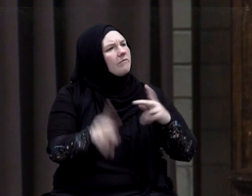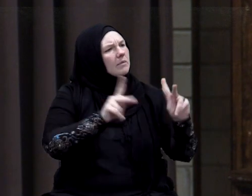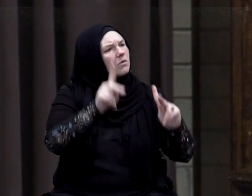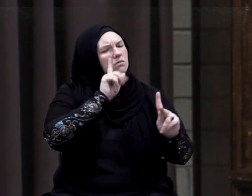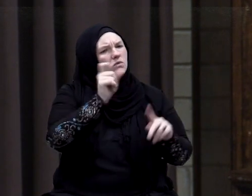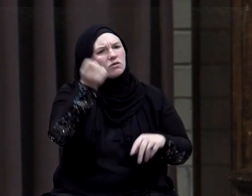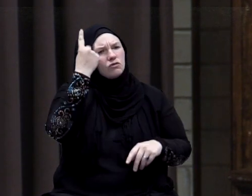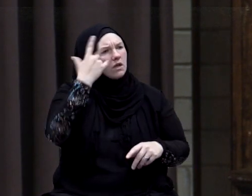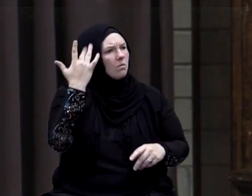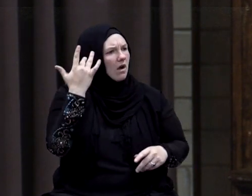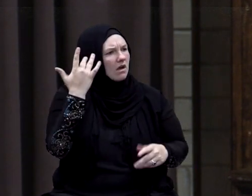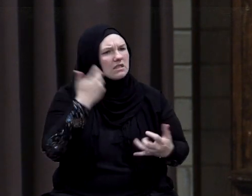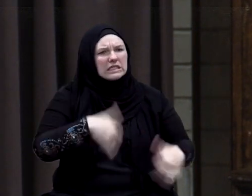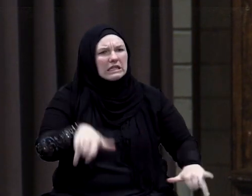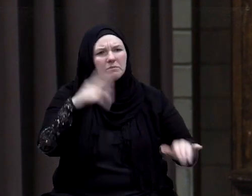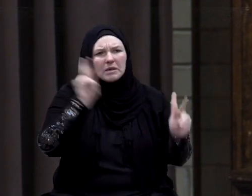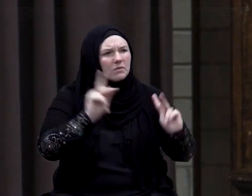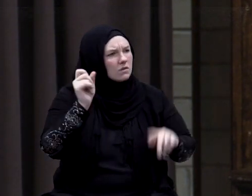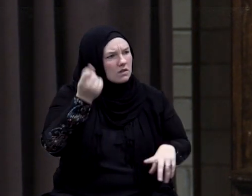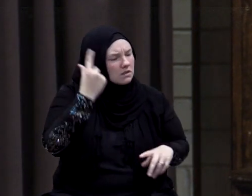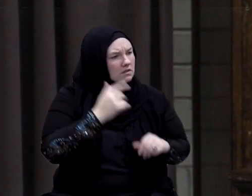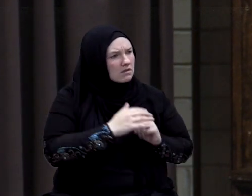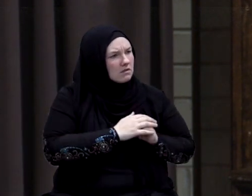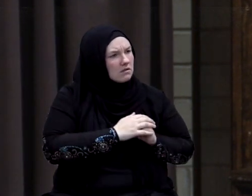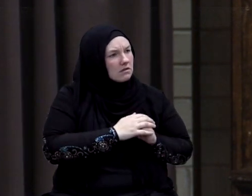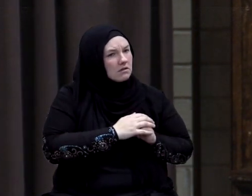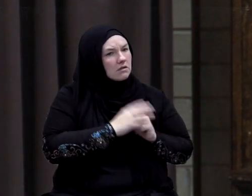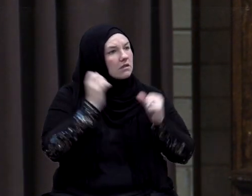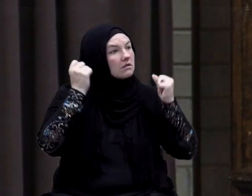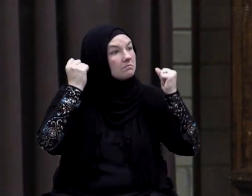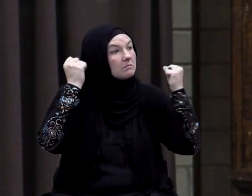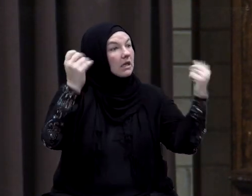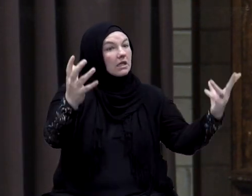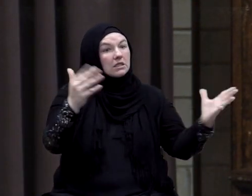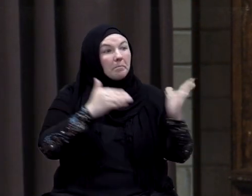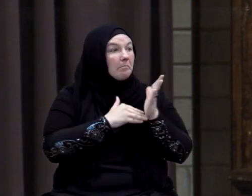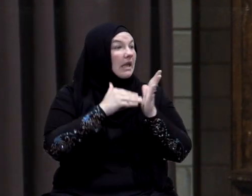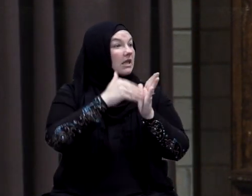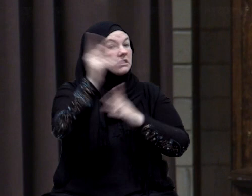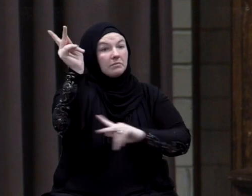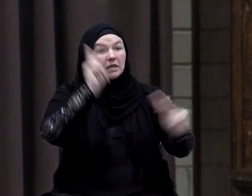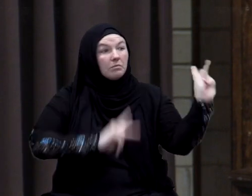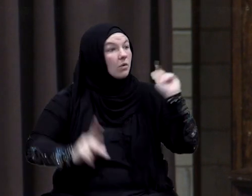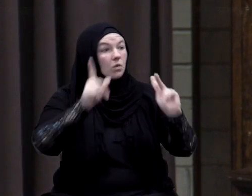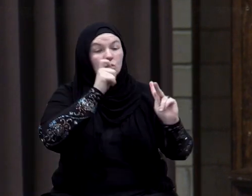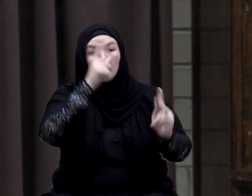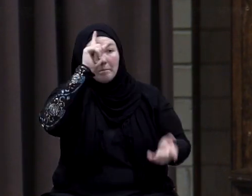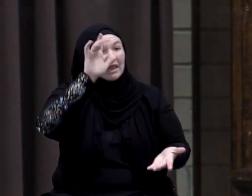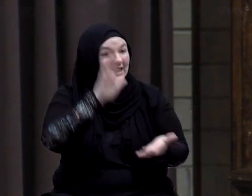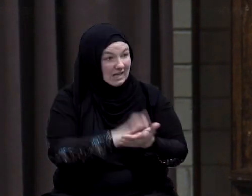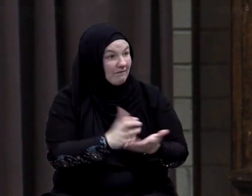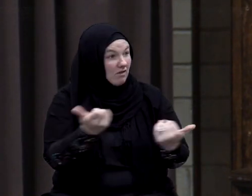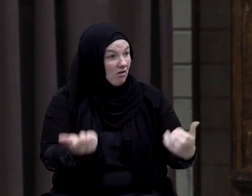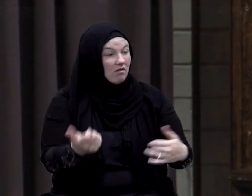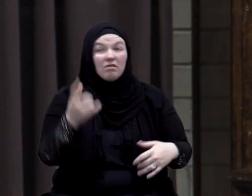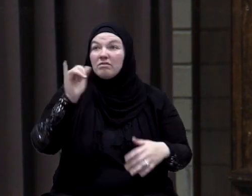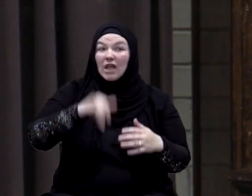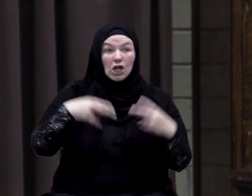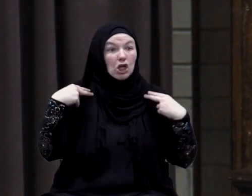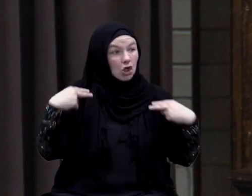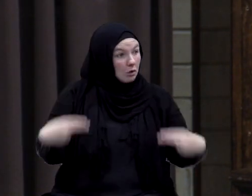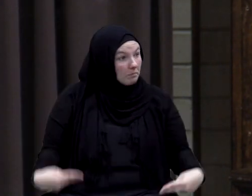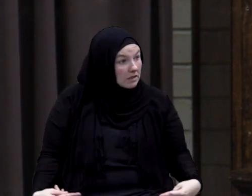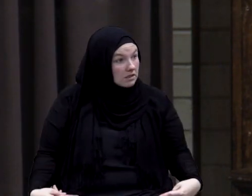why is it still difficult? There are lots, millions and maybe billions of people who do not believe that